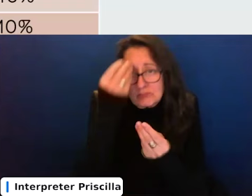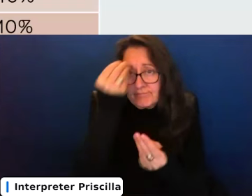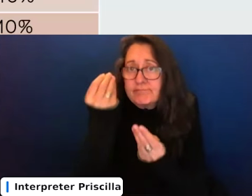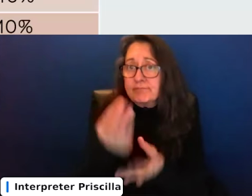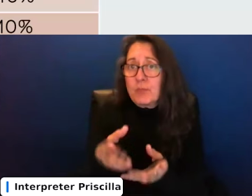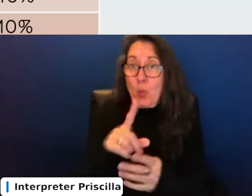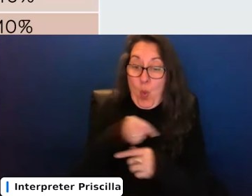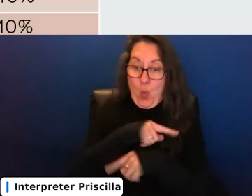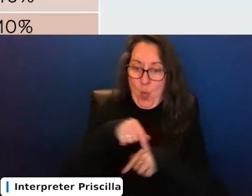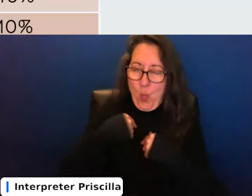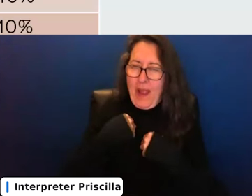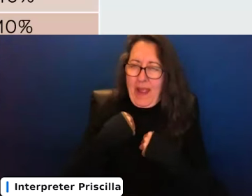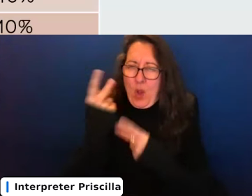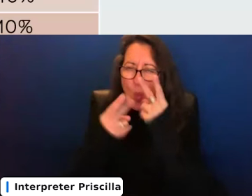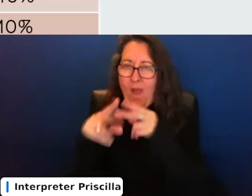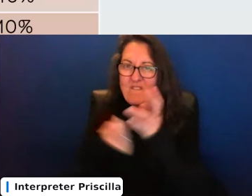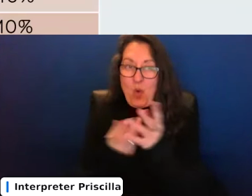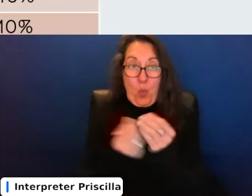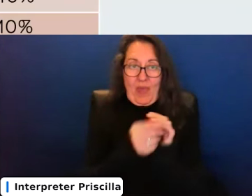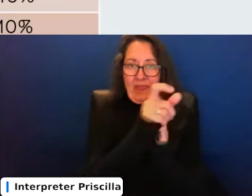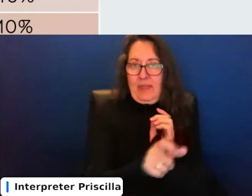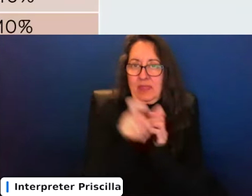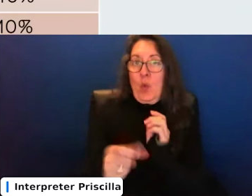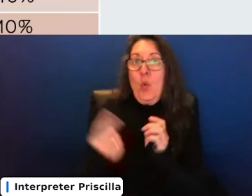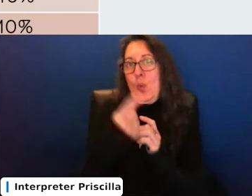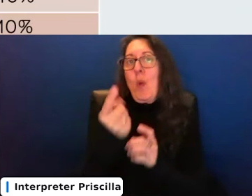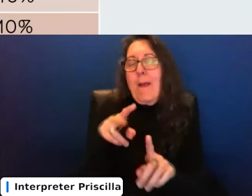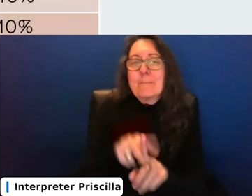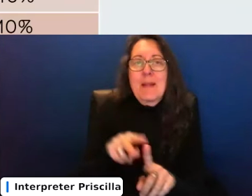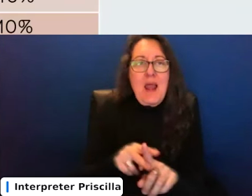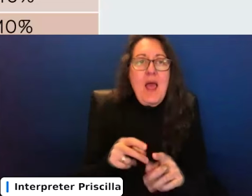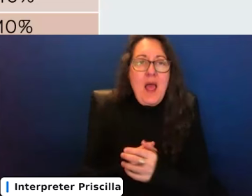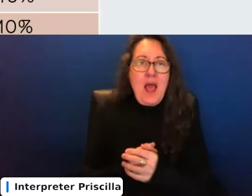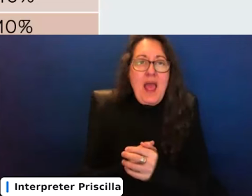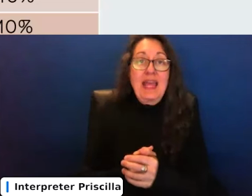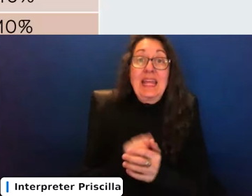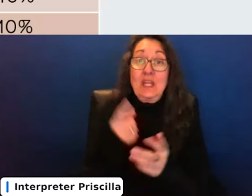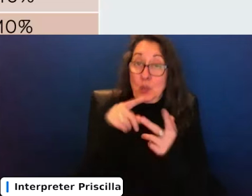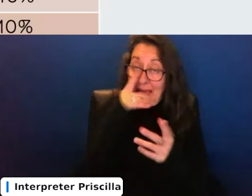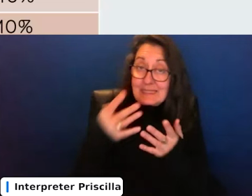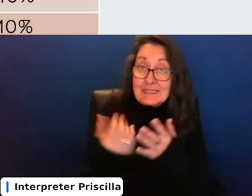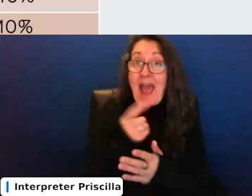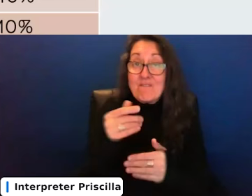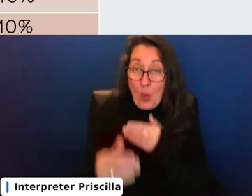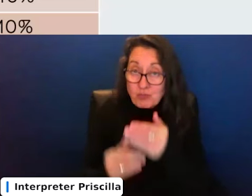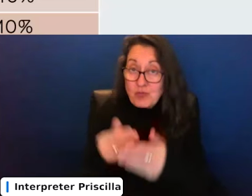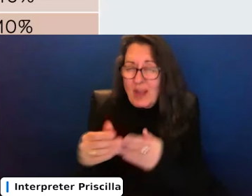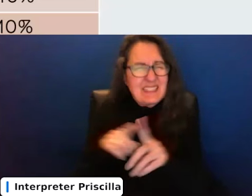you wish at any point, as long as you get to it before the application deadlines.